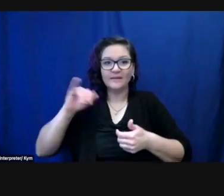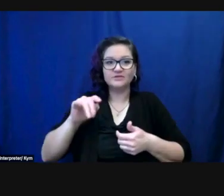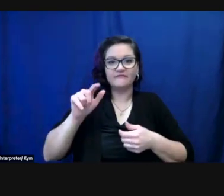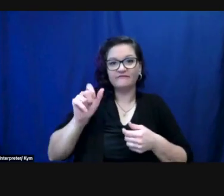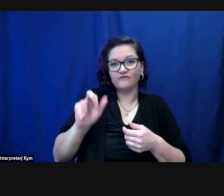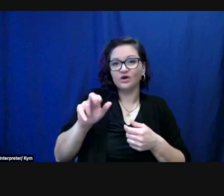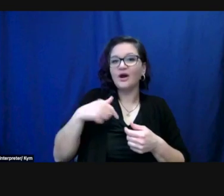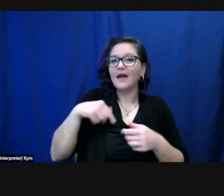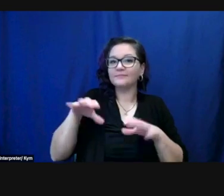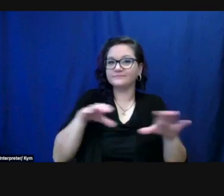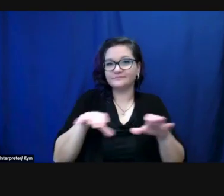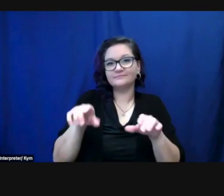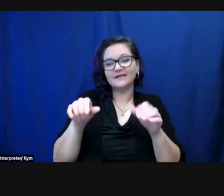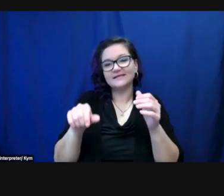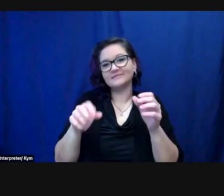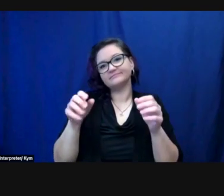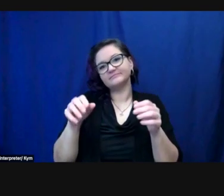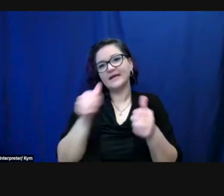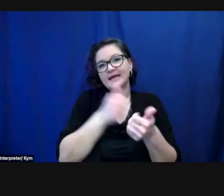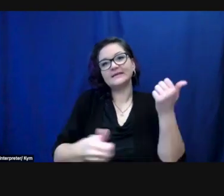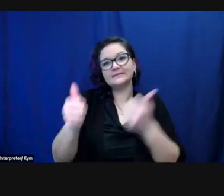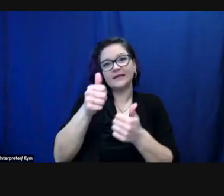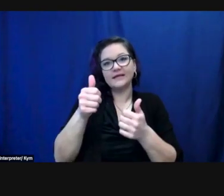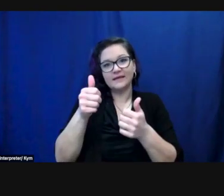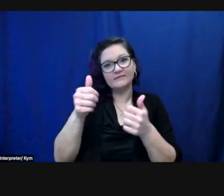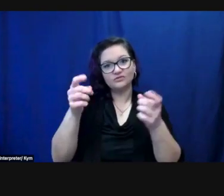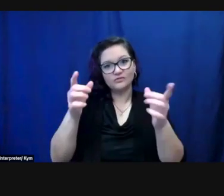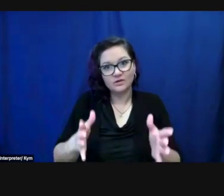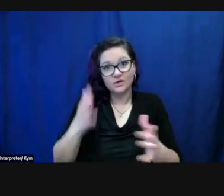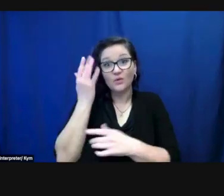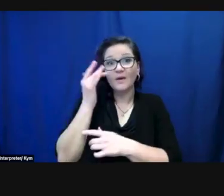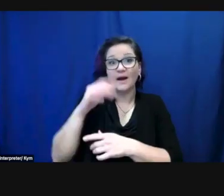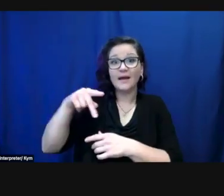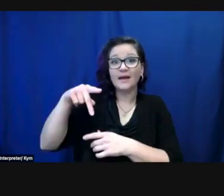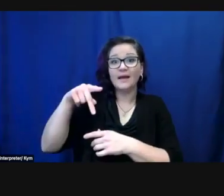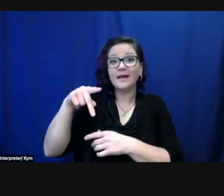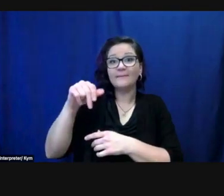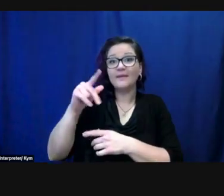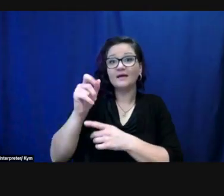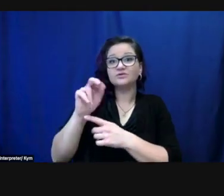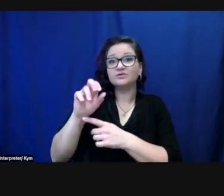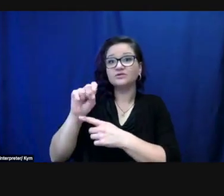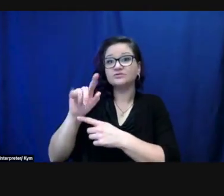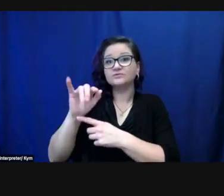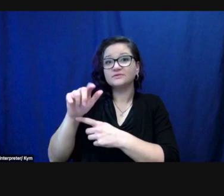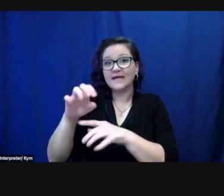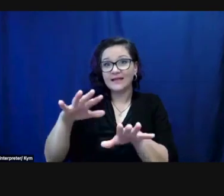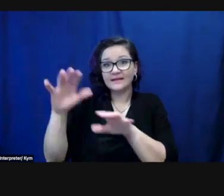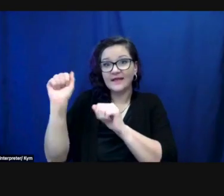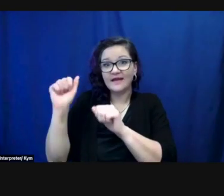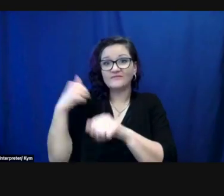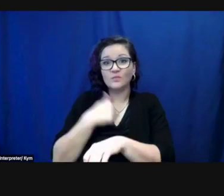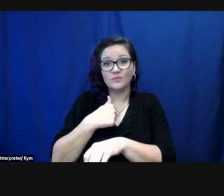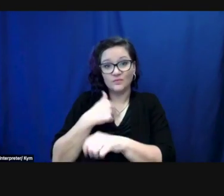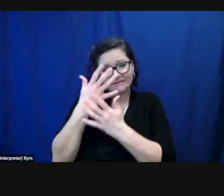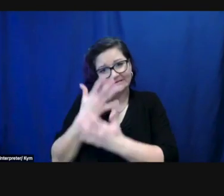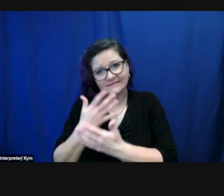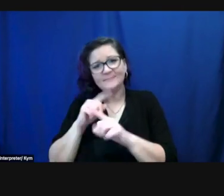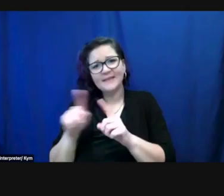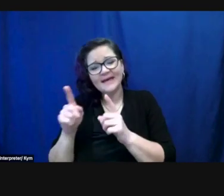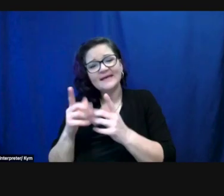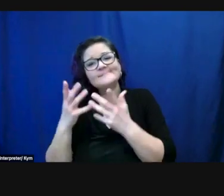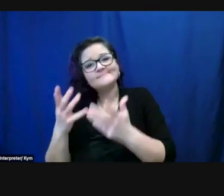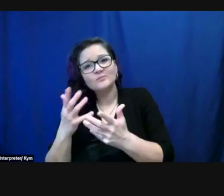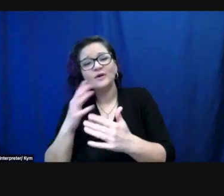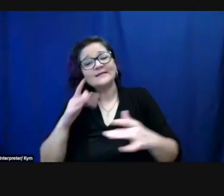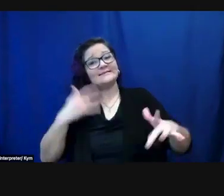director because Pastor Suzanne has left us, and we're very sad, but we are but we're excited to kind of look to the